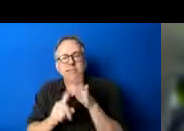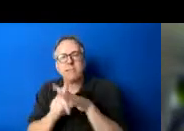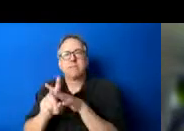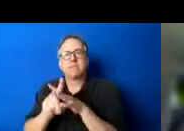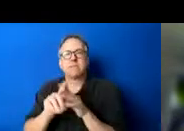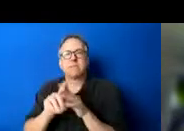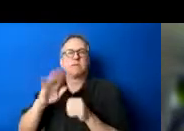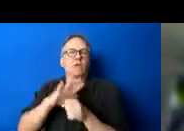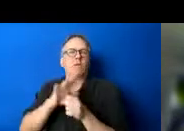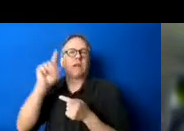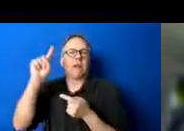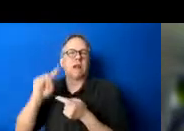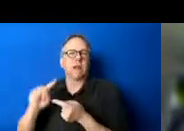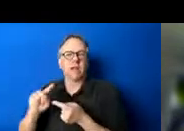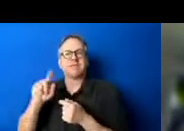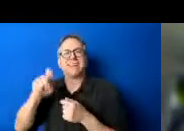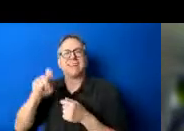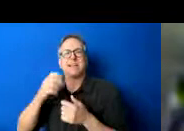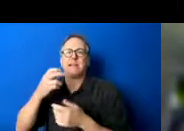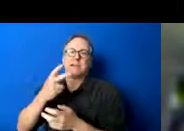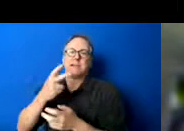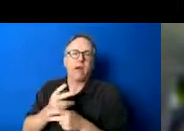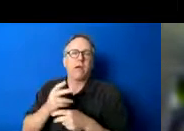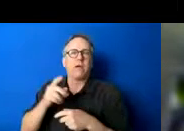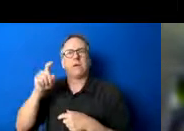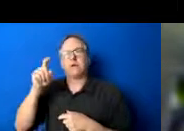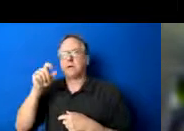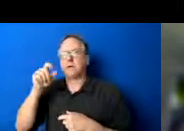getting worse and needing care in the hospital.